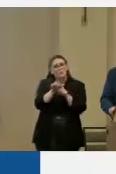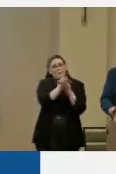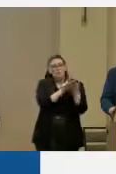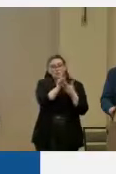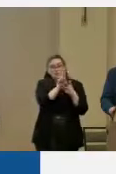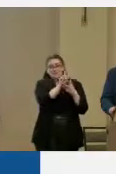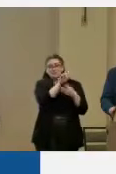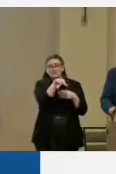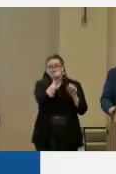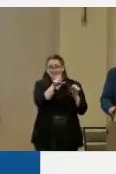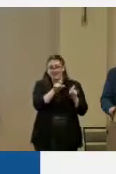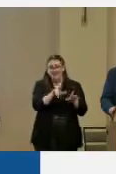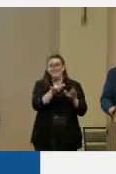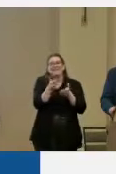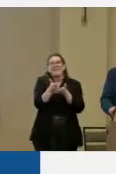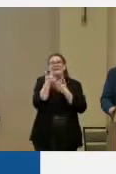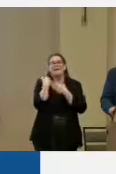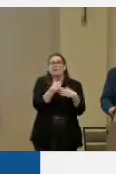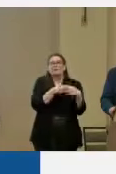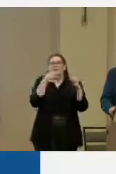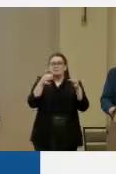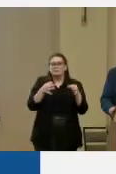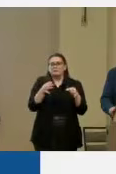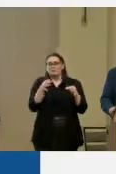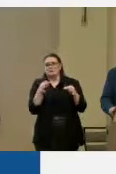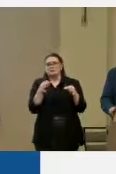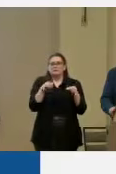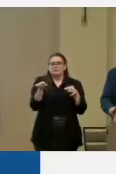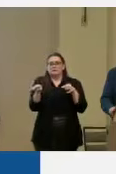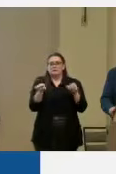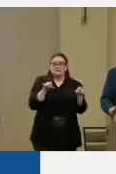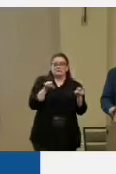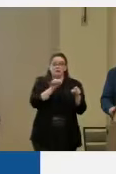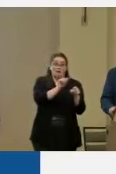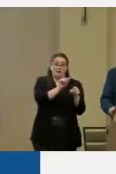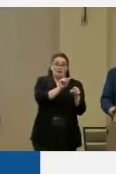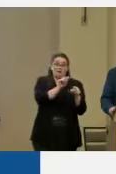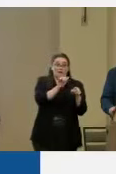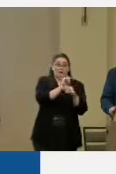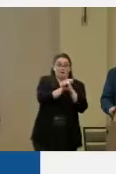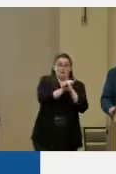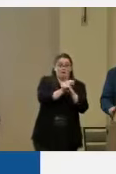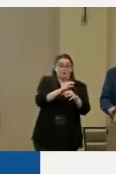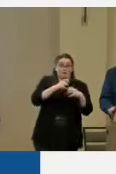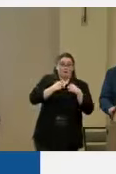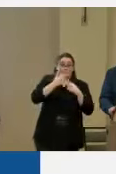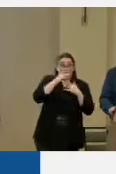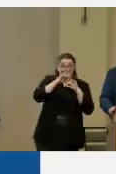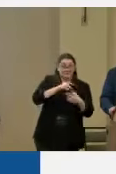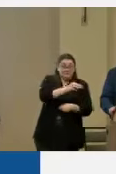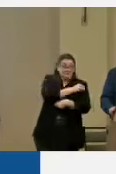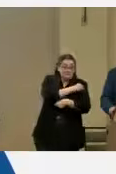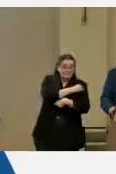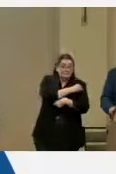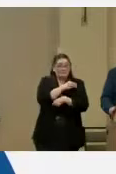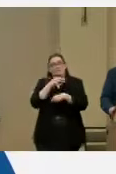universities, that helps us determine whether or not you have an autoimmune disease of the muscle.